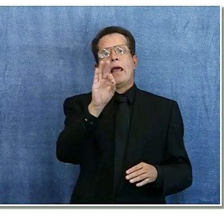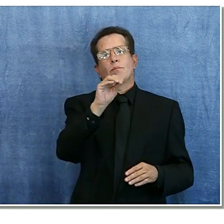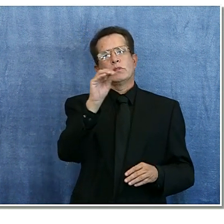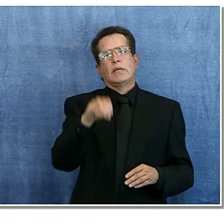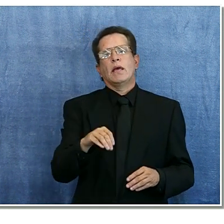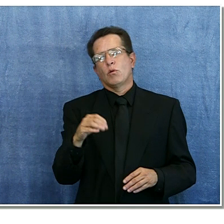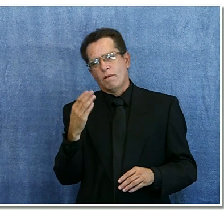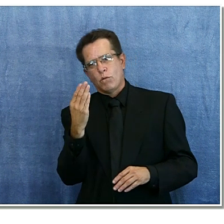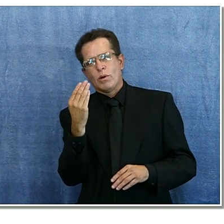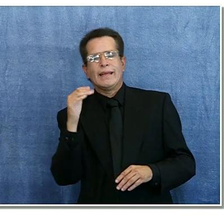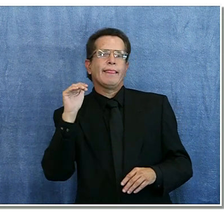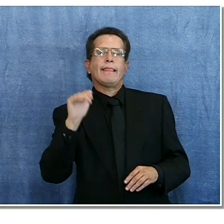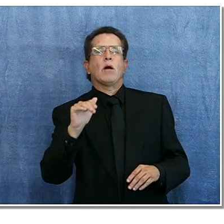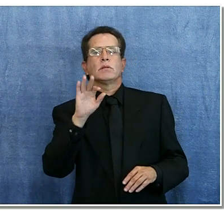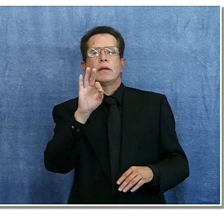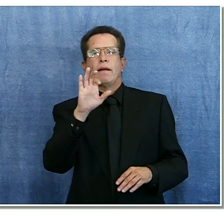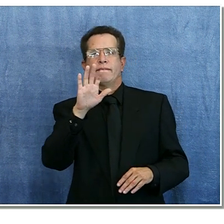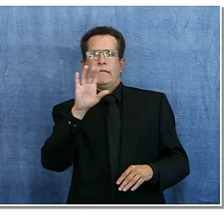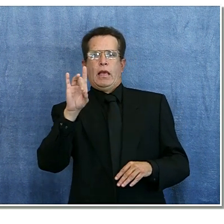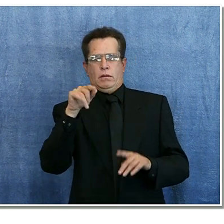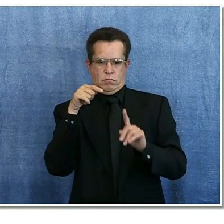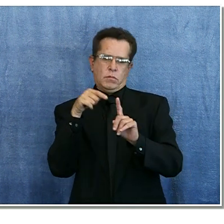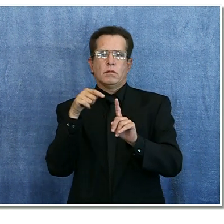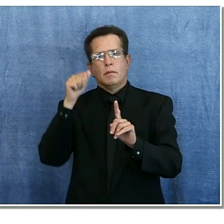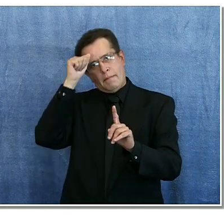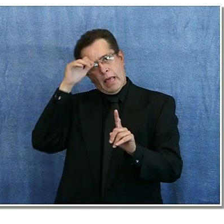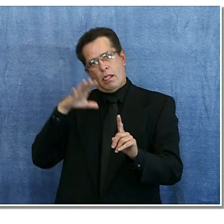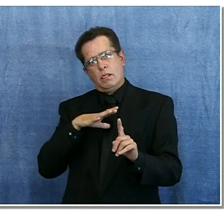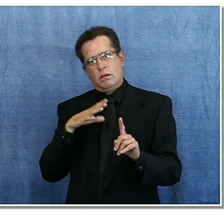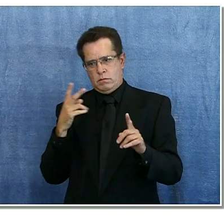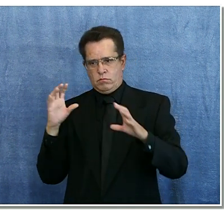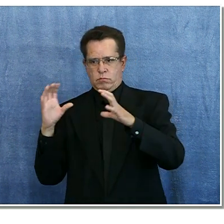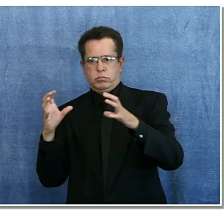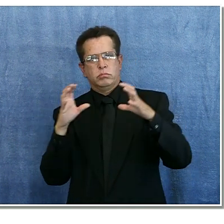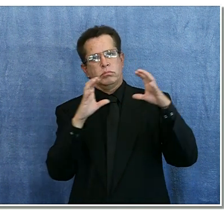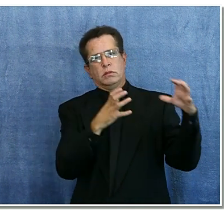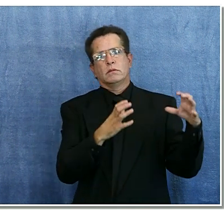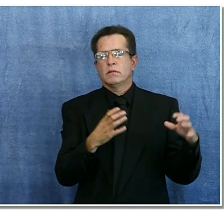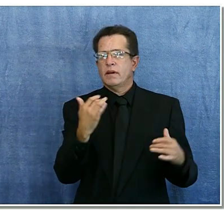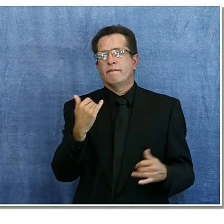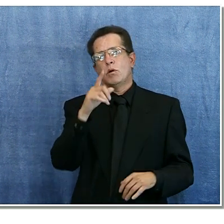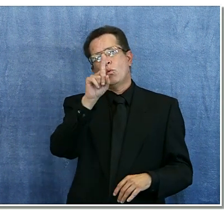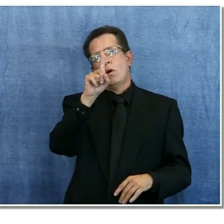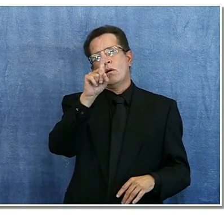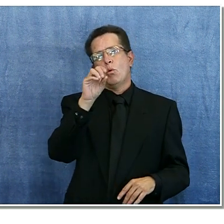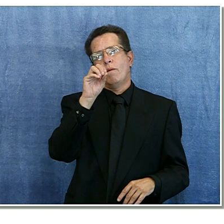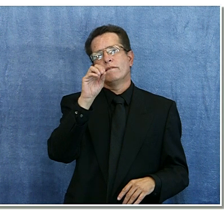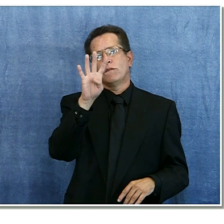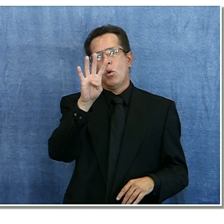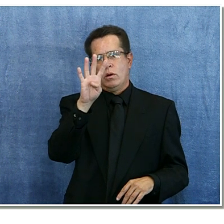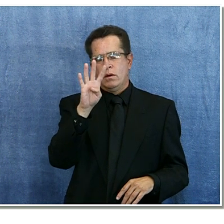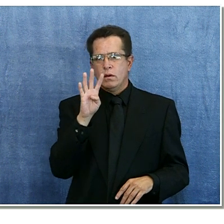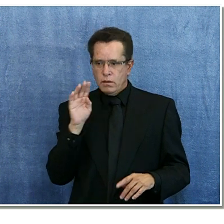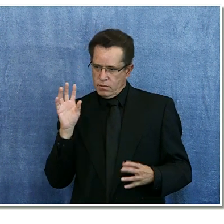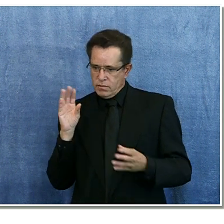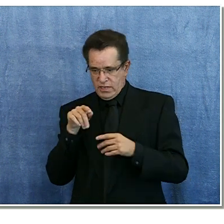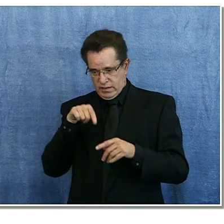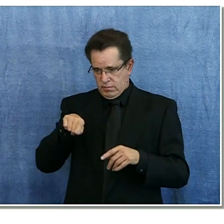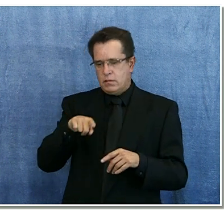or 14,958, are male. And only 104 individuals have no